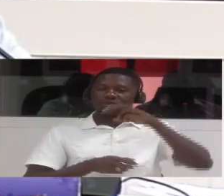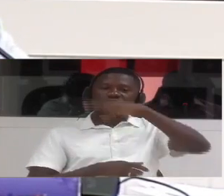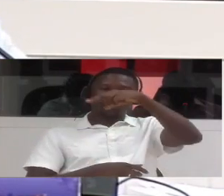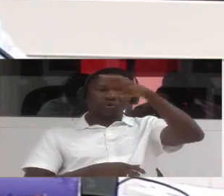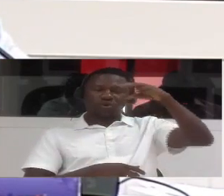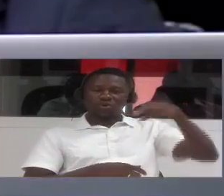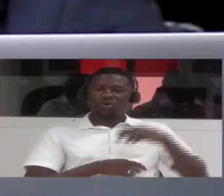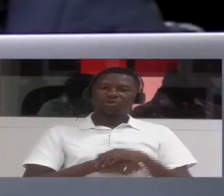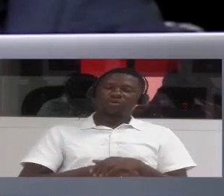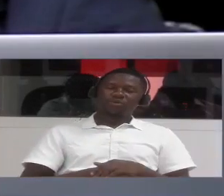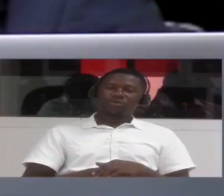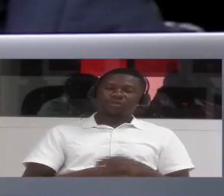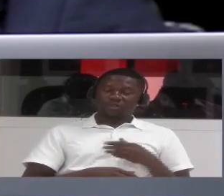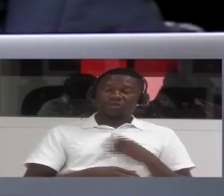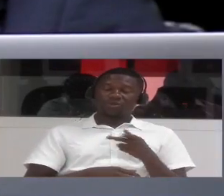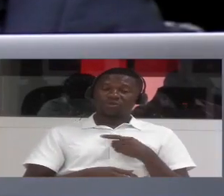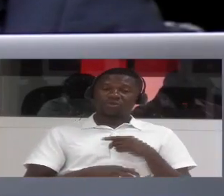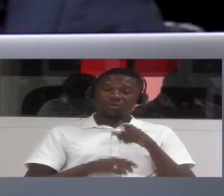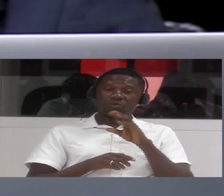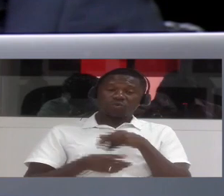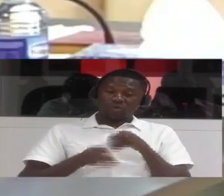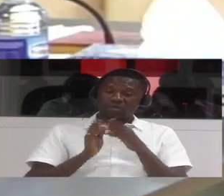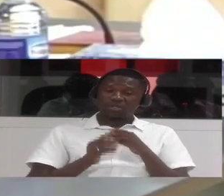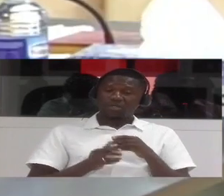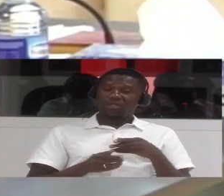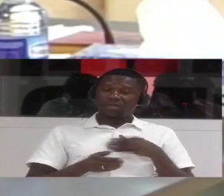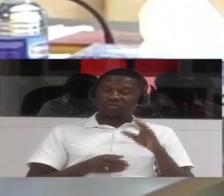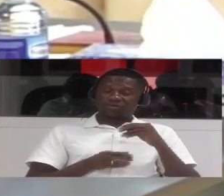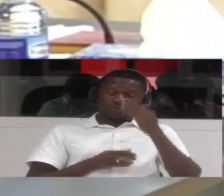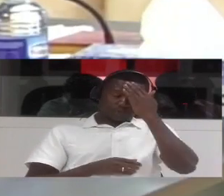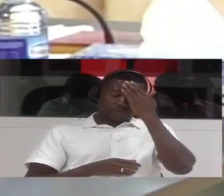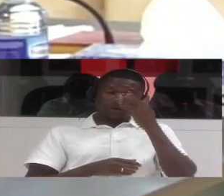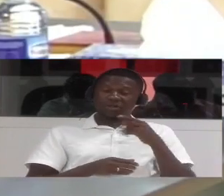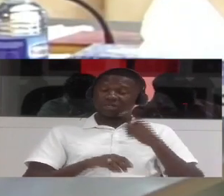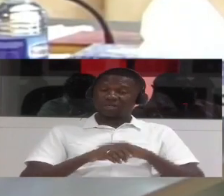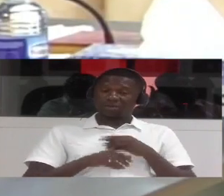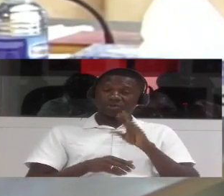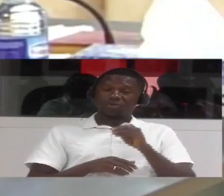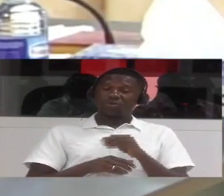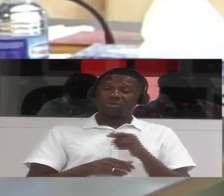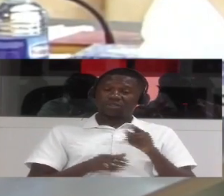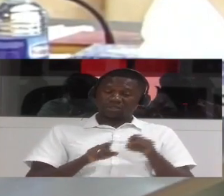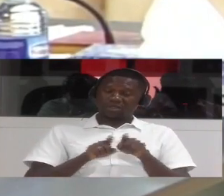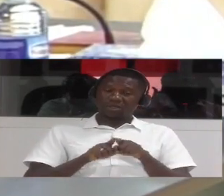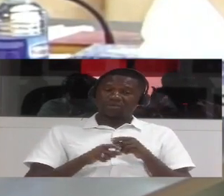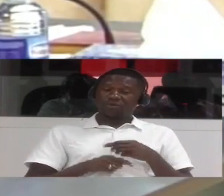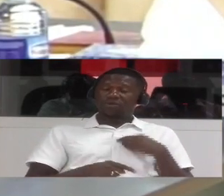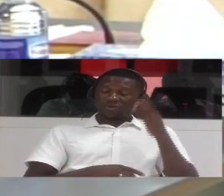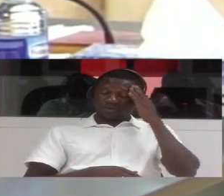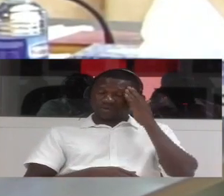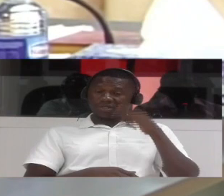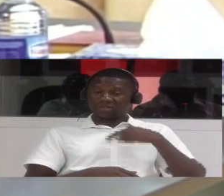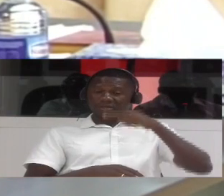Continue. Yeah, so, yeah, it was a practice that he inherited from the JAMMEH, from the Jara government. But we do know that these stores